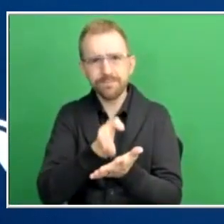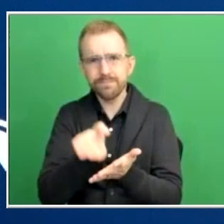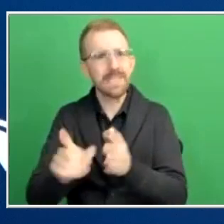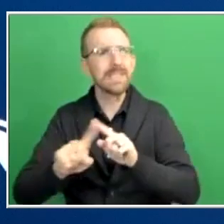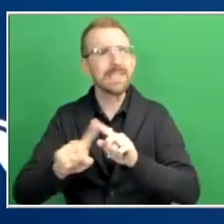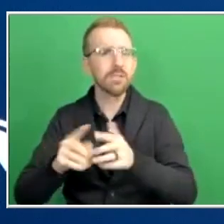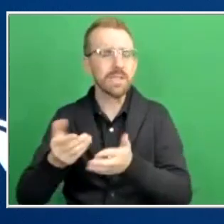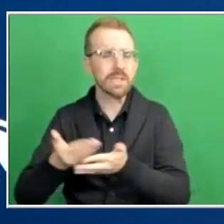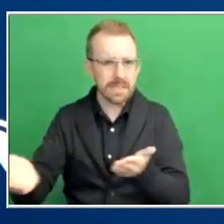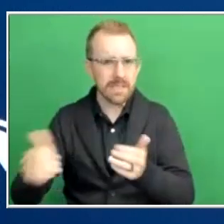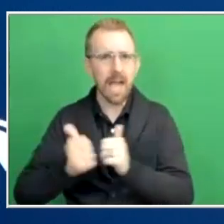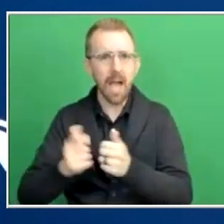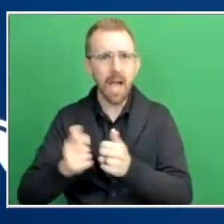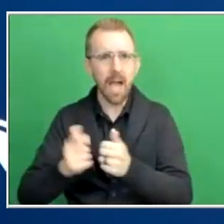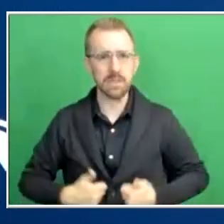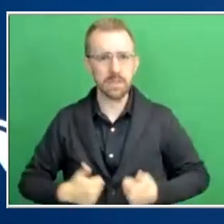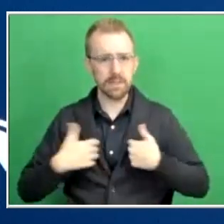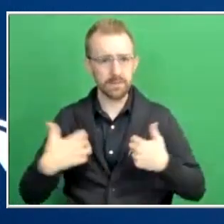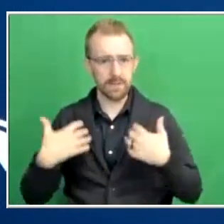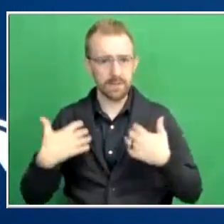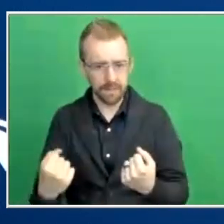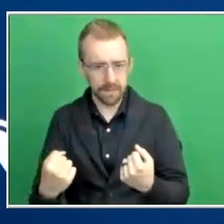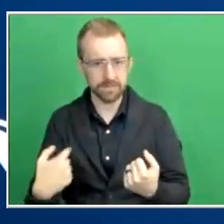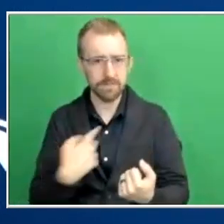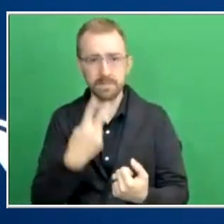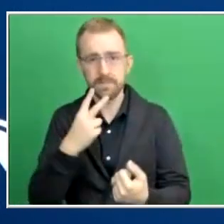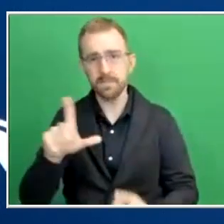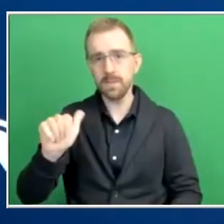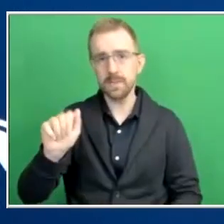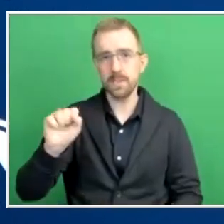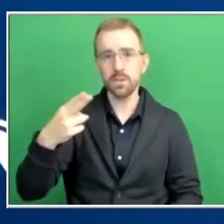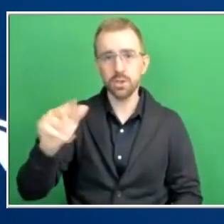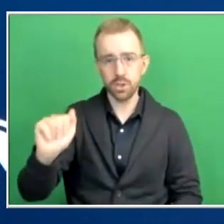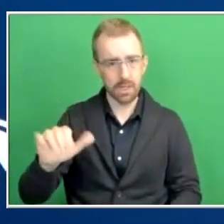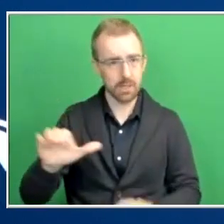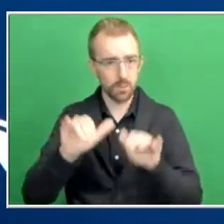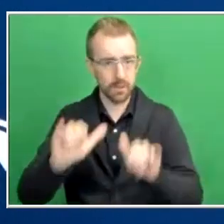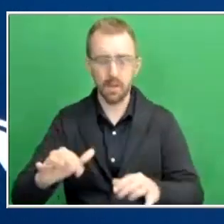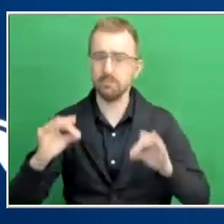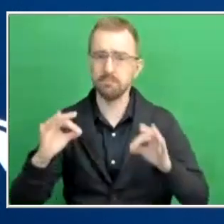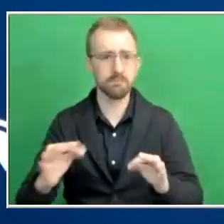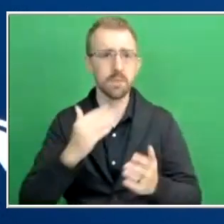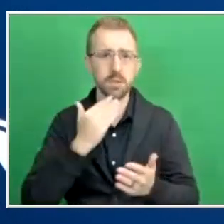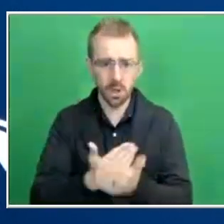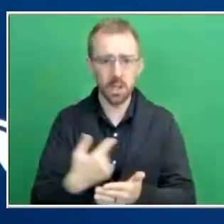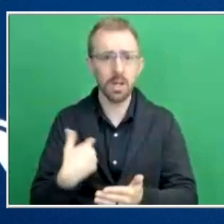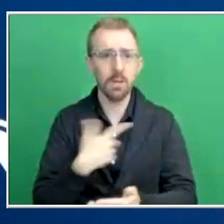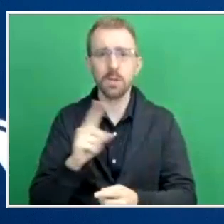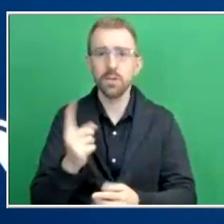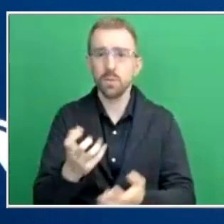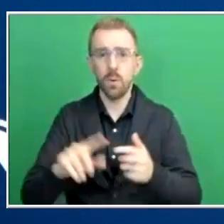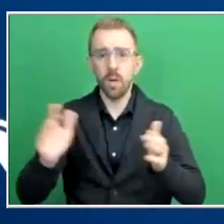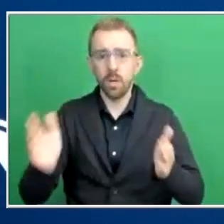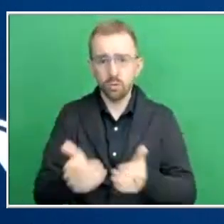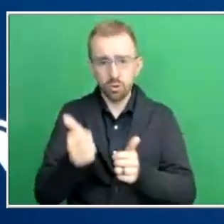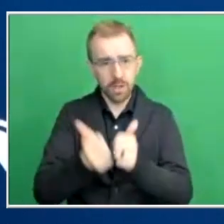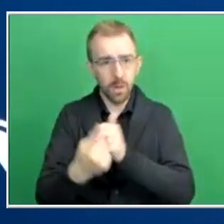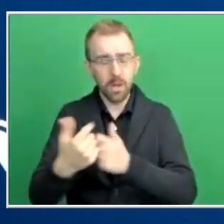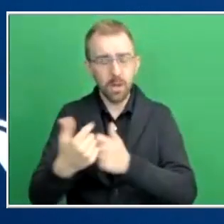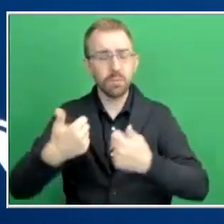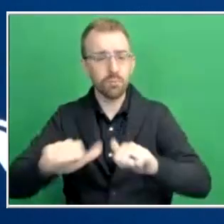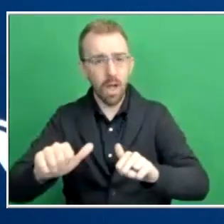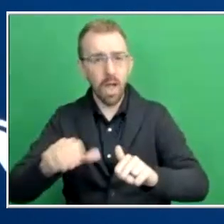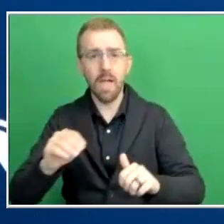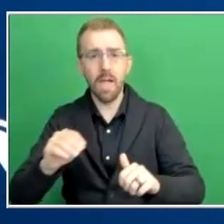to live a healthy life. We see Lachey is doing this, and that's good. And we just want to encourage everybody to try and be able